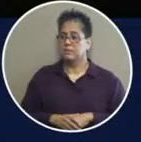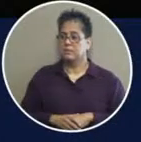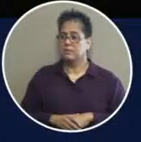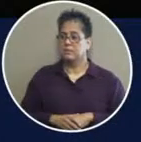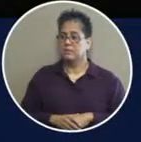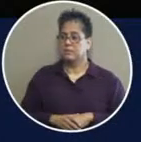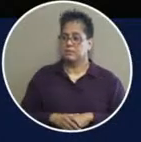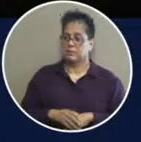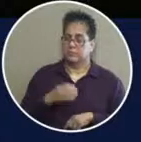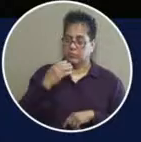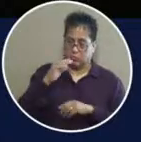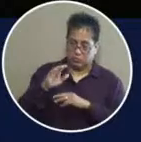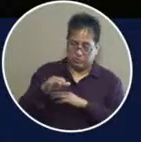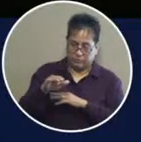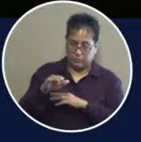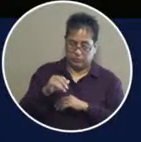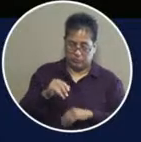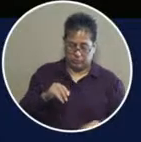Good afternoon.